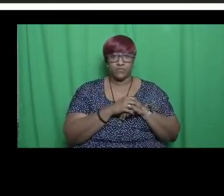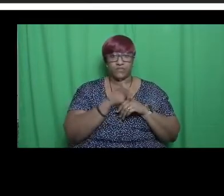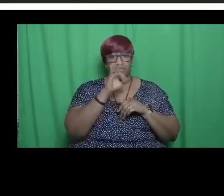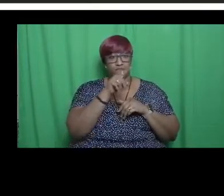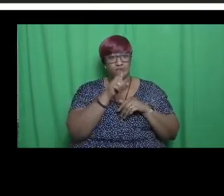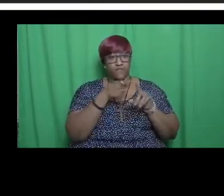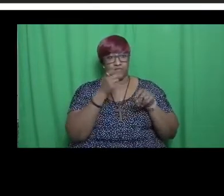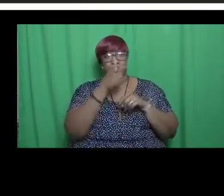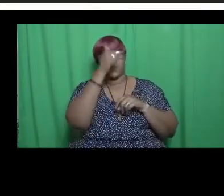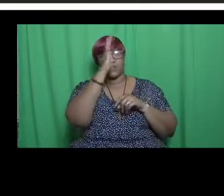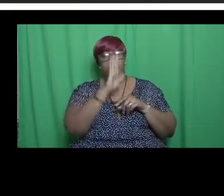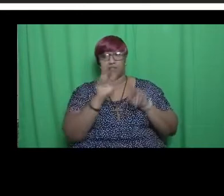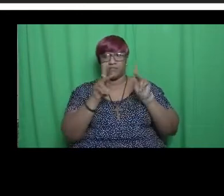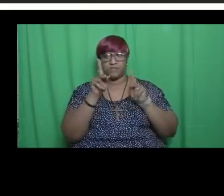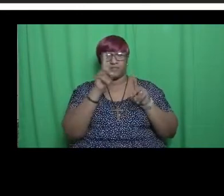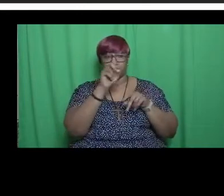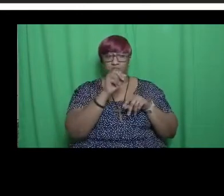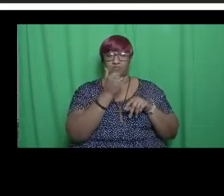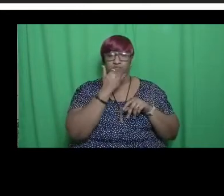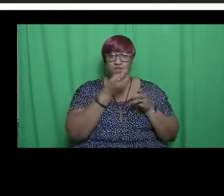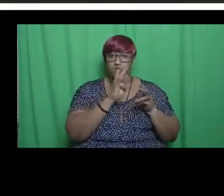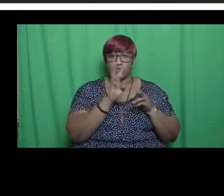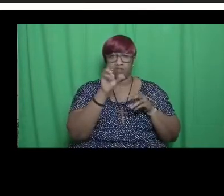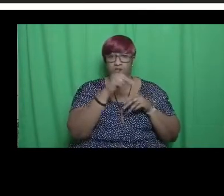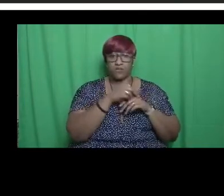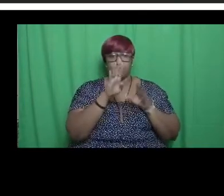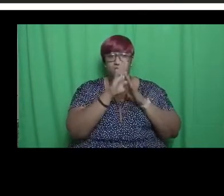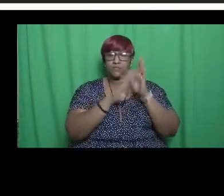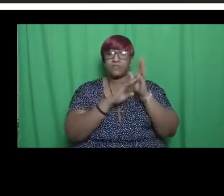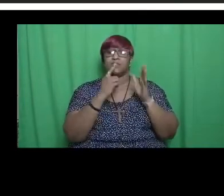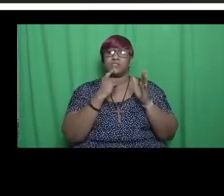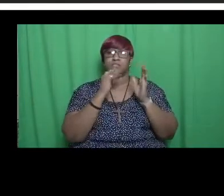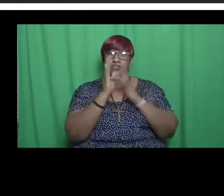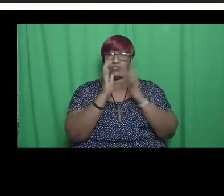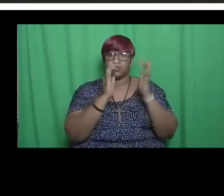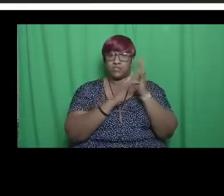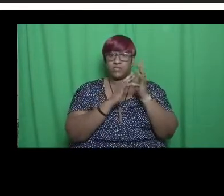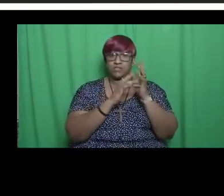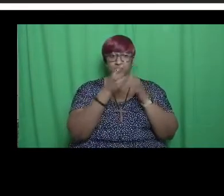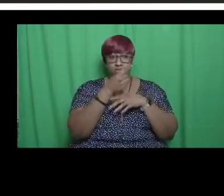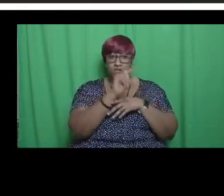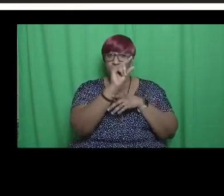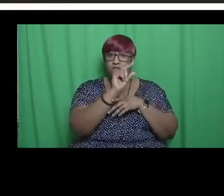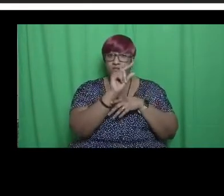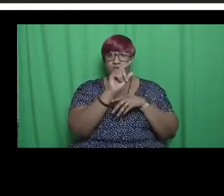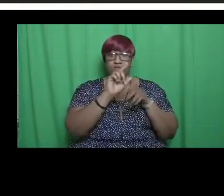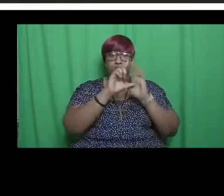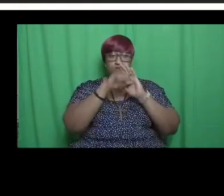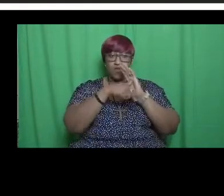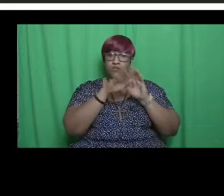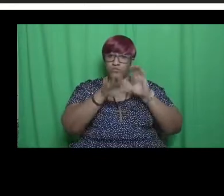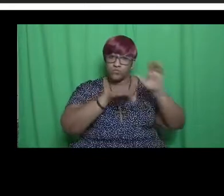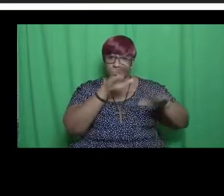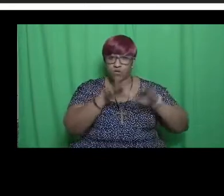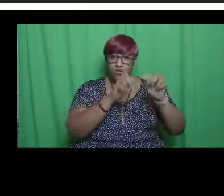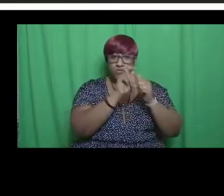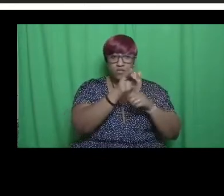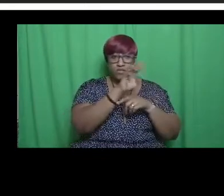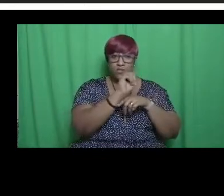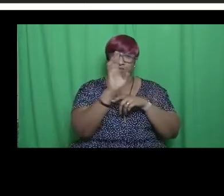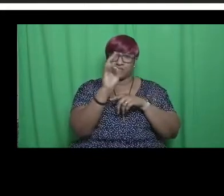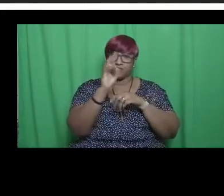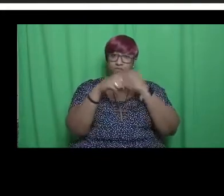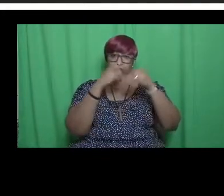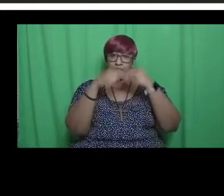God, you don't get treated like that. But the Bible said Jesus went while he was walking with them, that